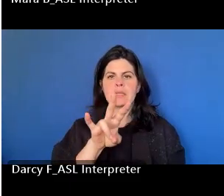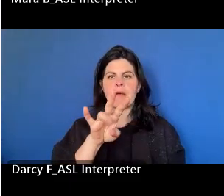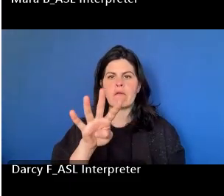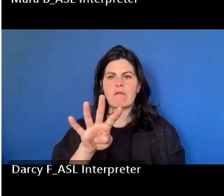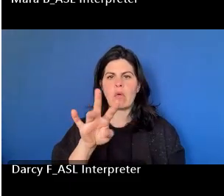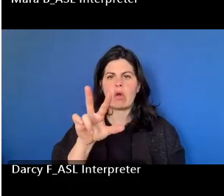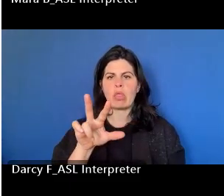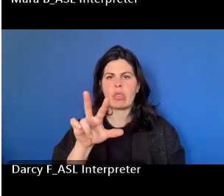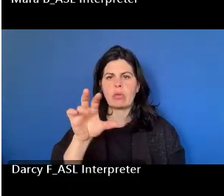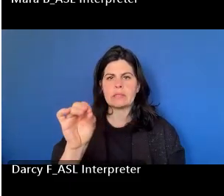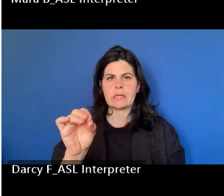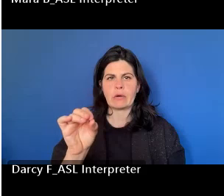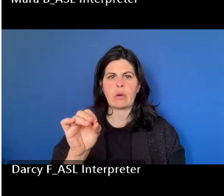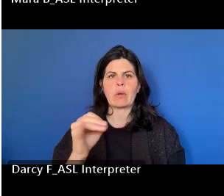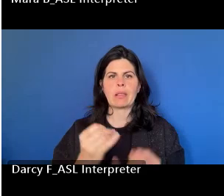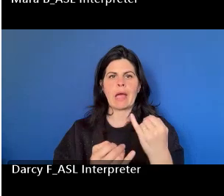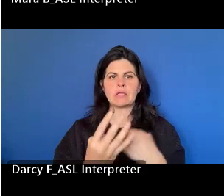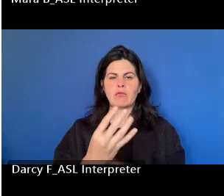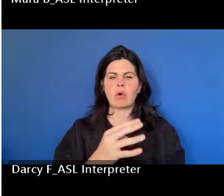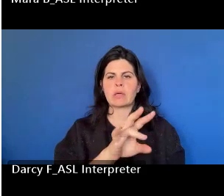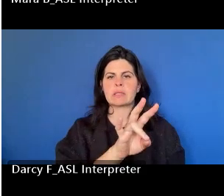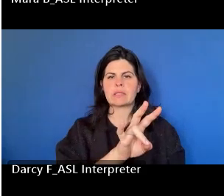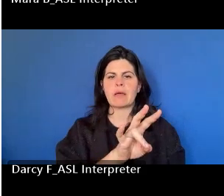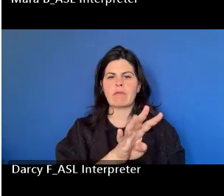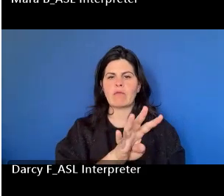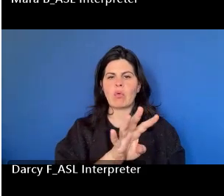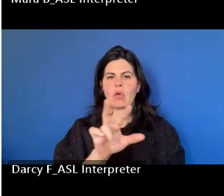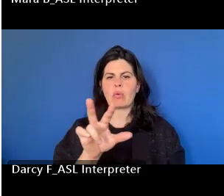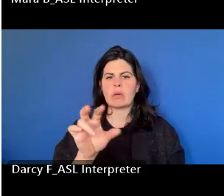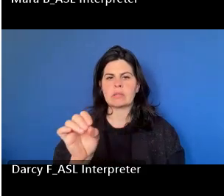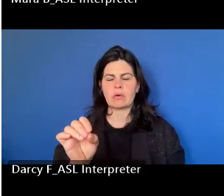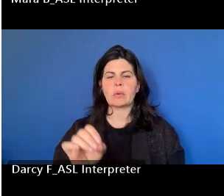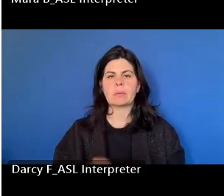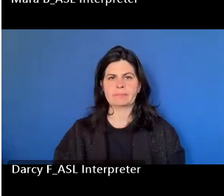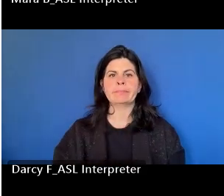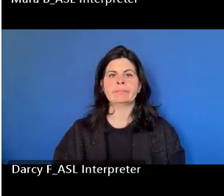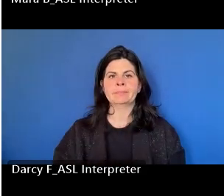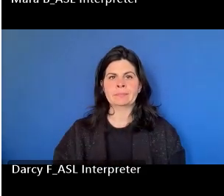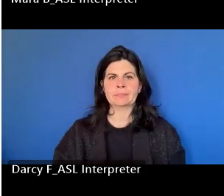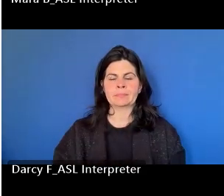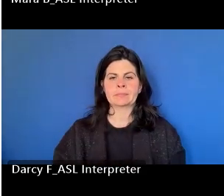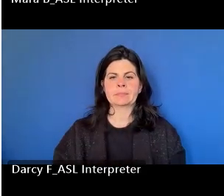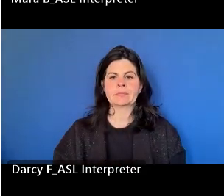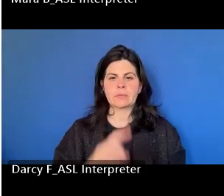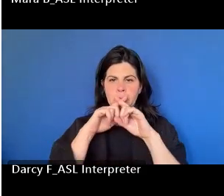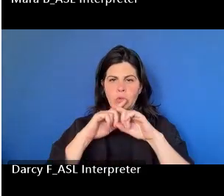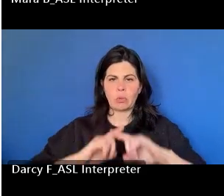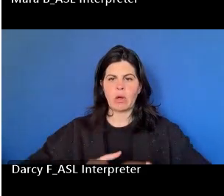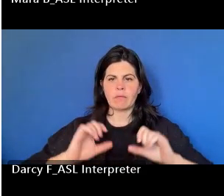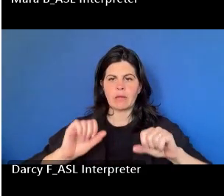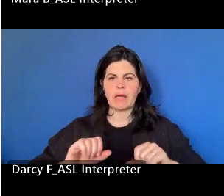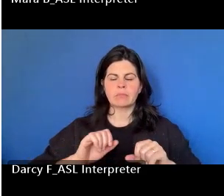7430. 7430. You're unmuting you, and you should be able to push *6.